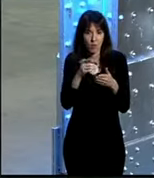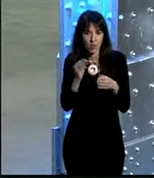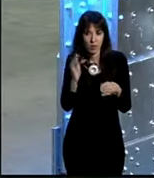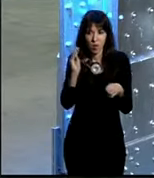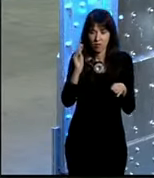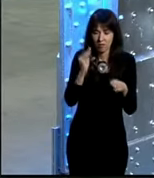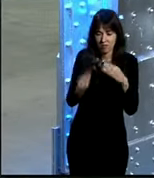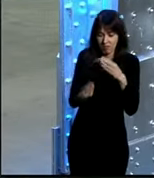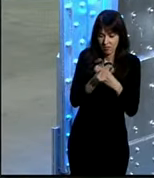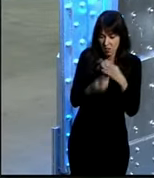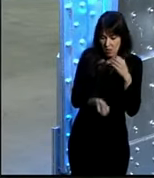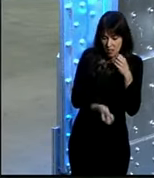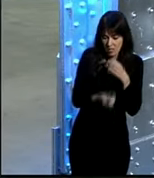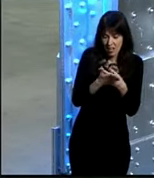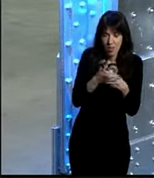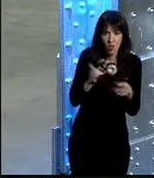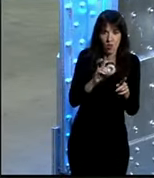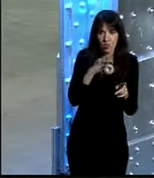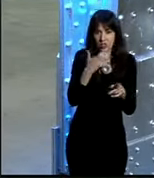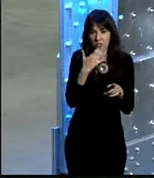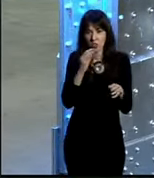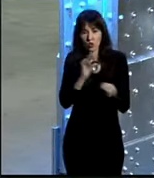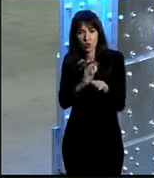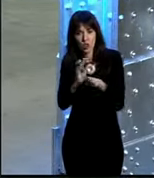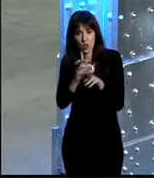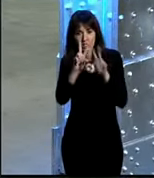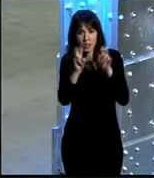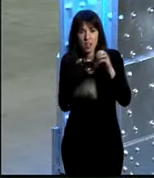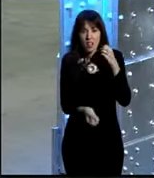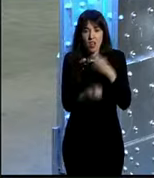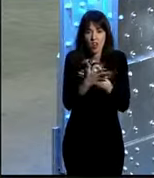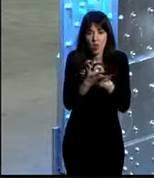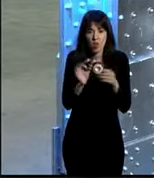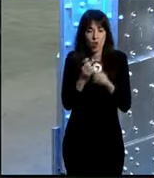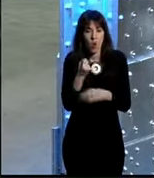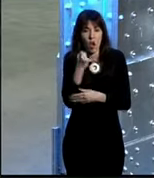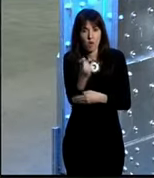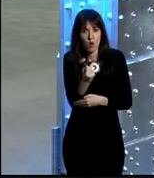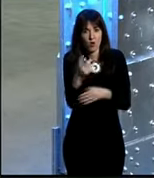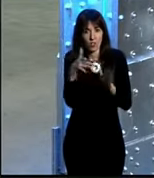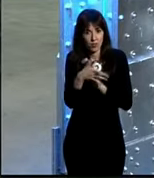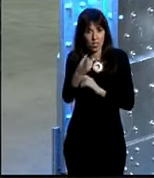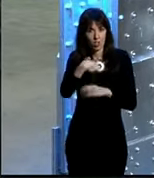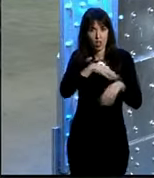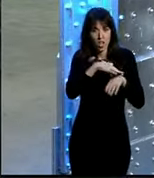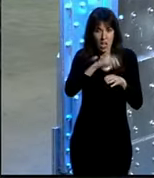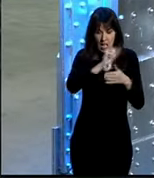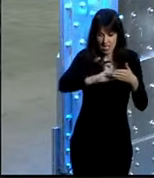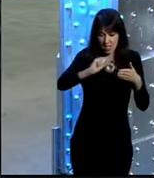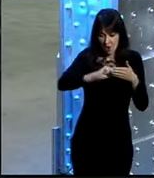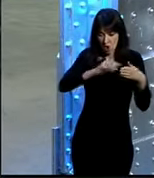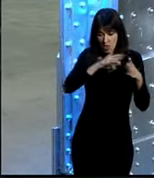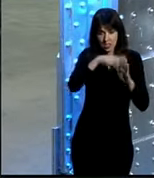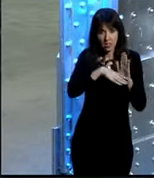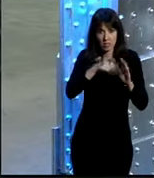Why don't we invest on creators? Why don't we fund creation? Why don't we support it